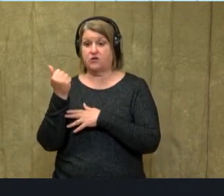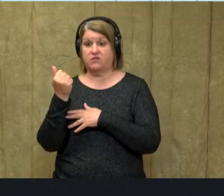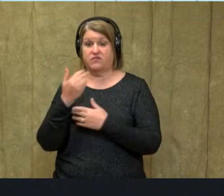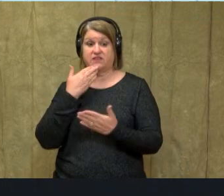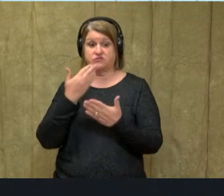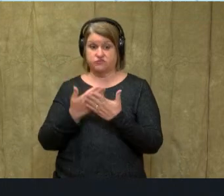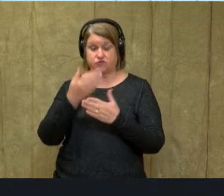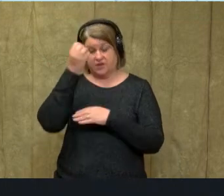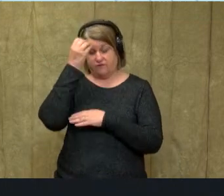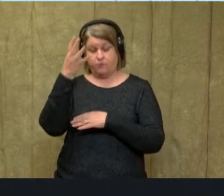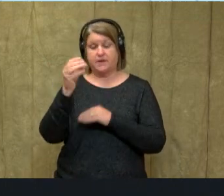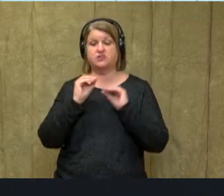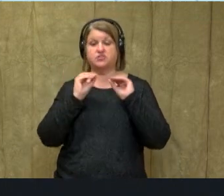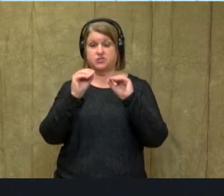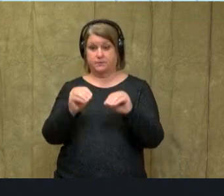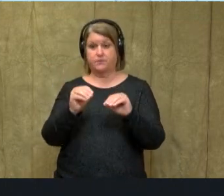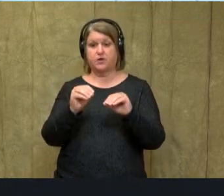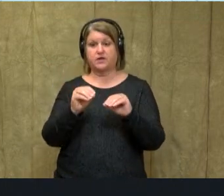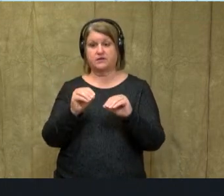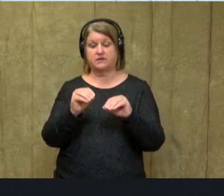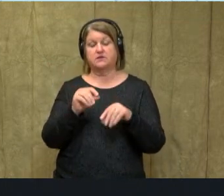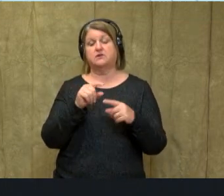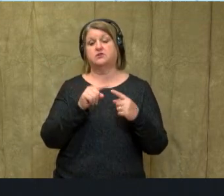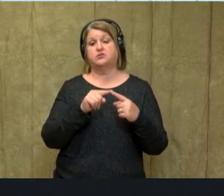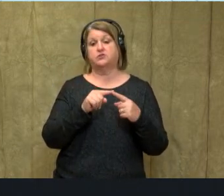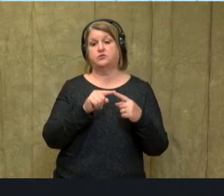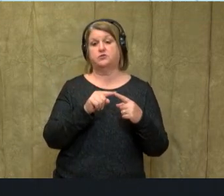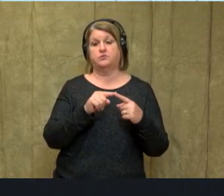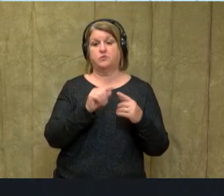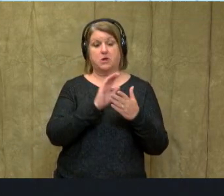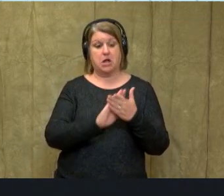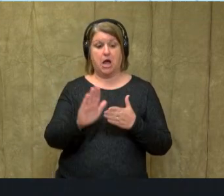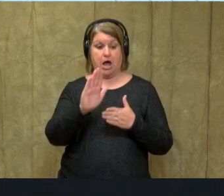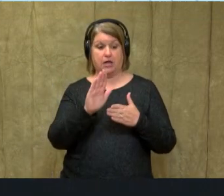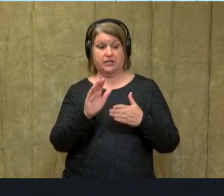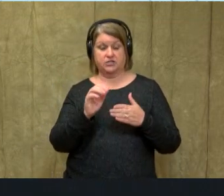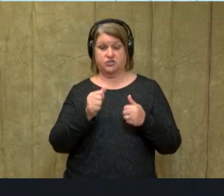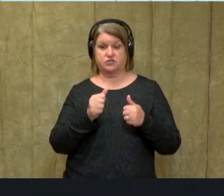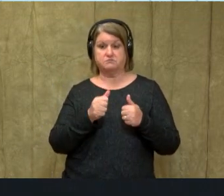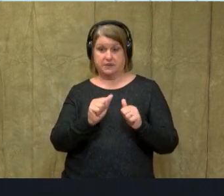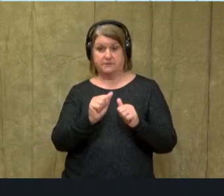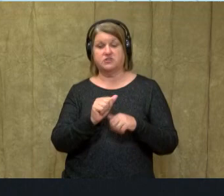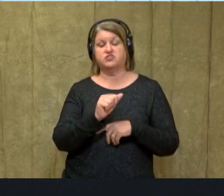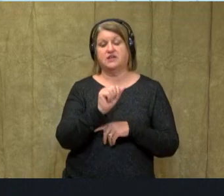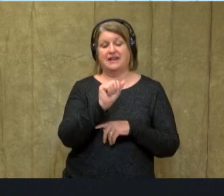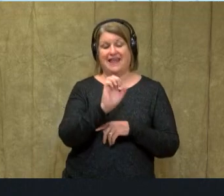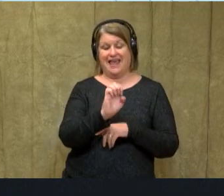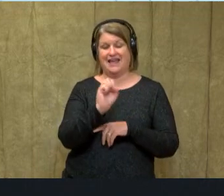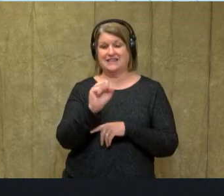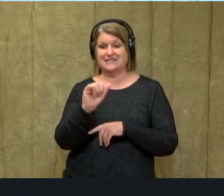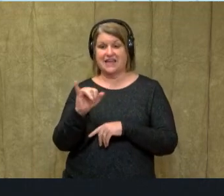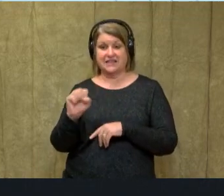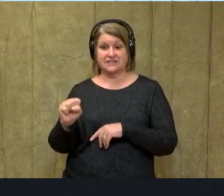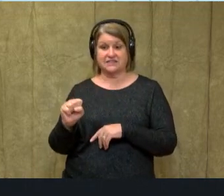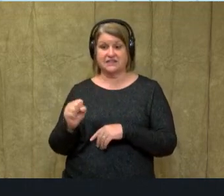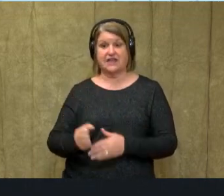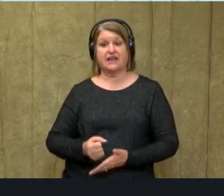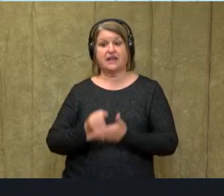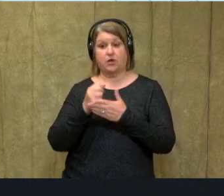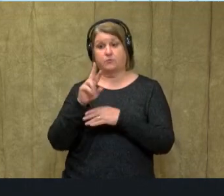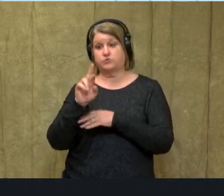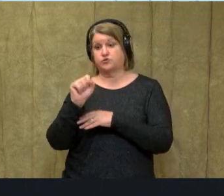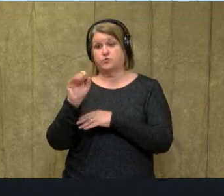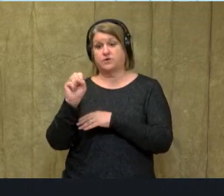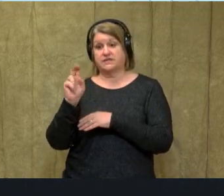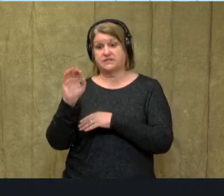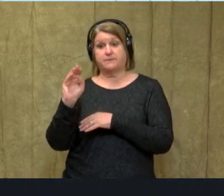scholarship application essays and college admissions essays. And then it does help build your resume, that experience working